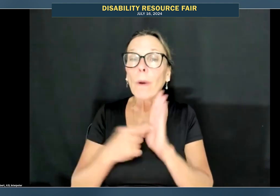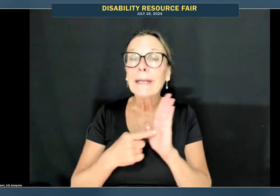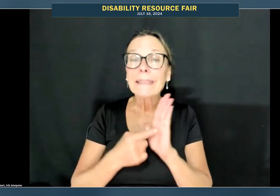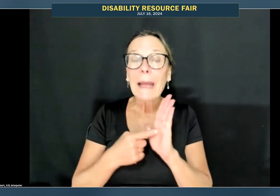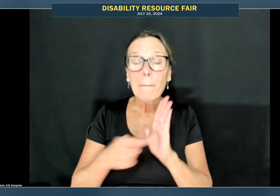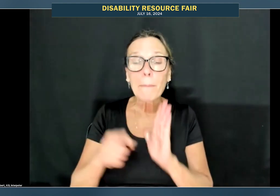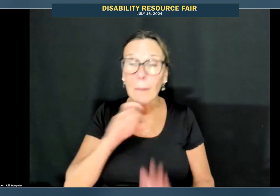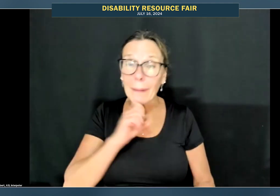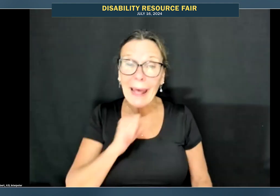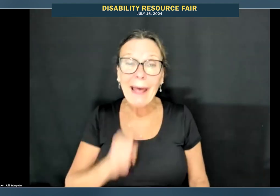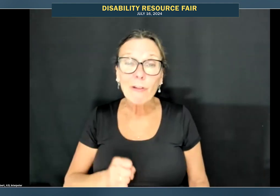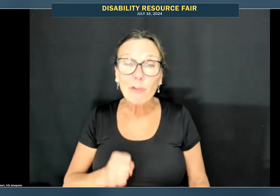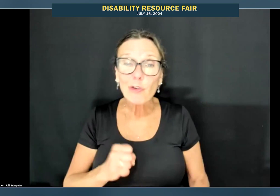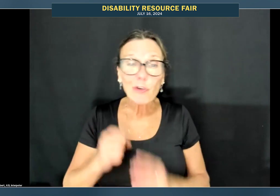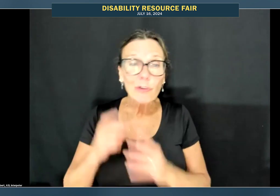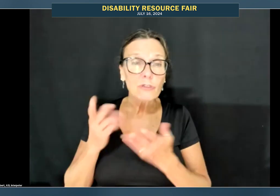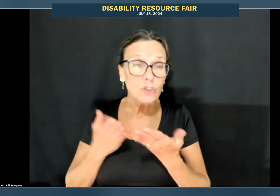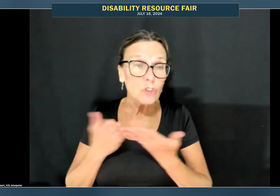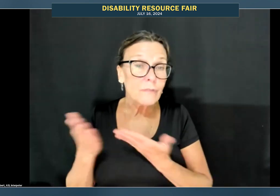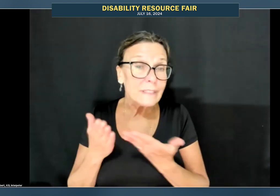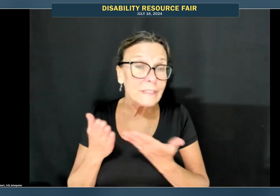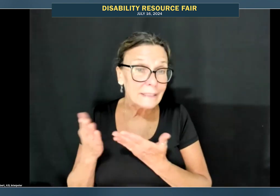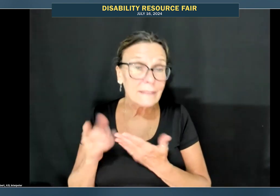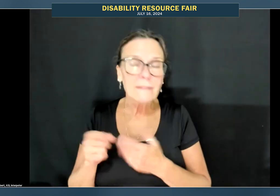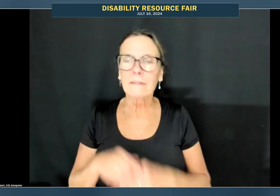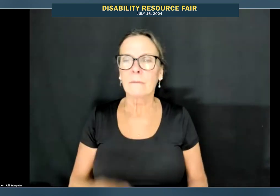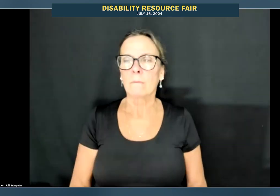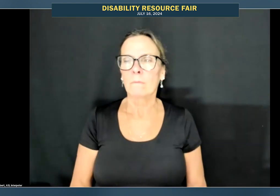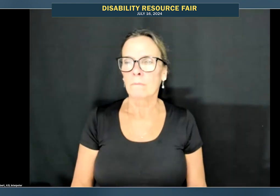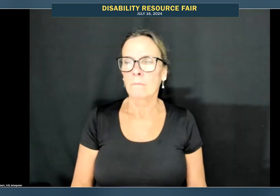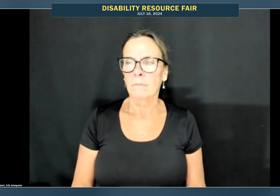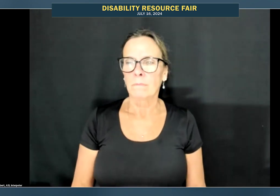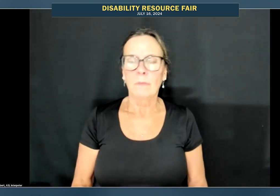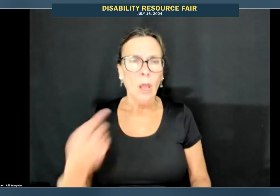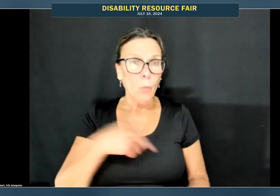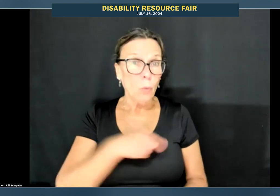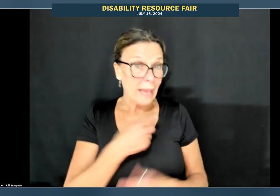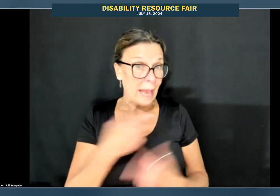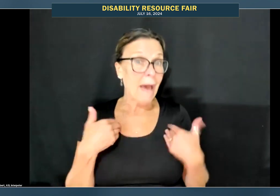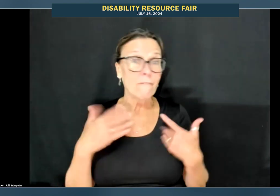and we have the re-equipment program.